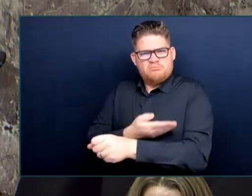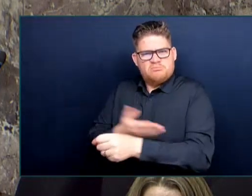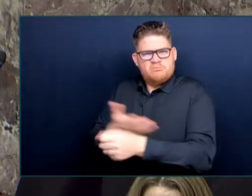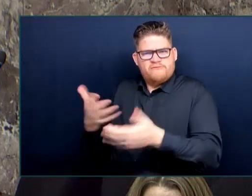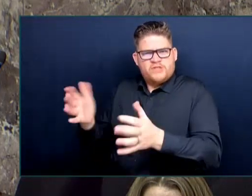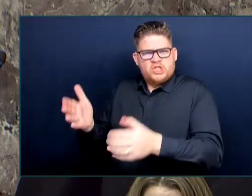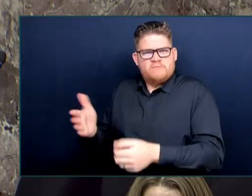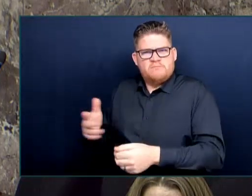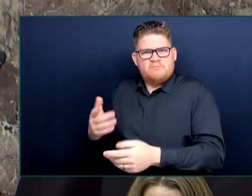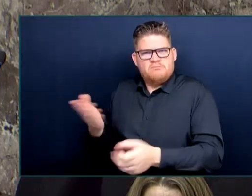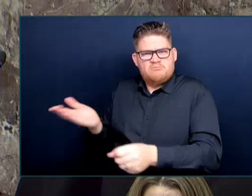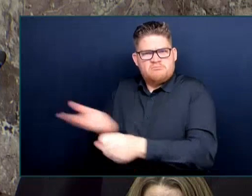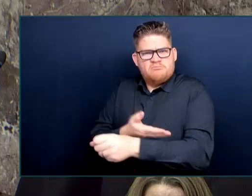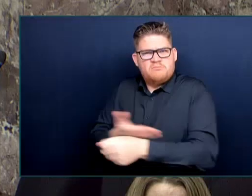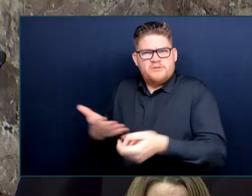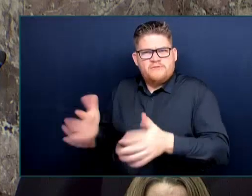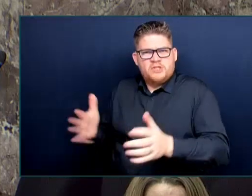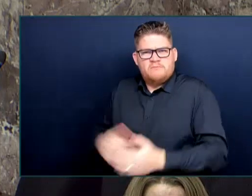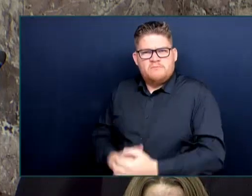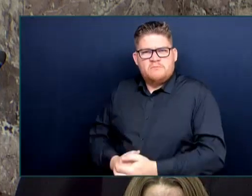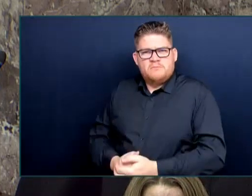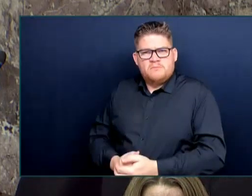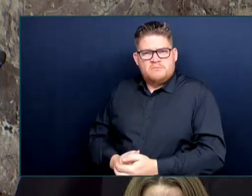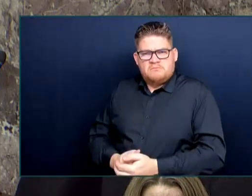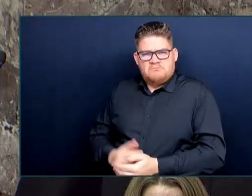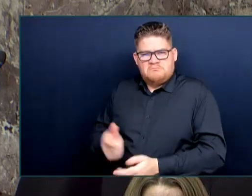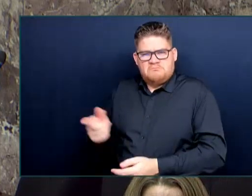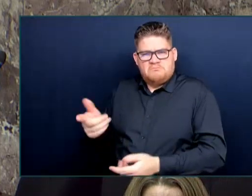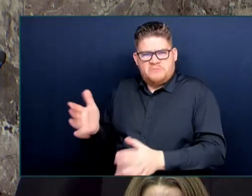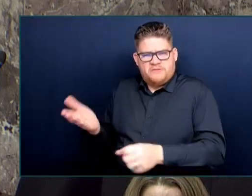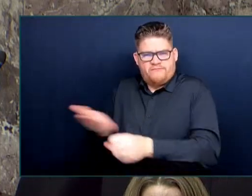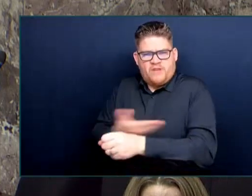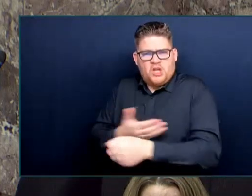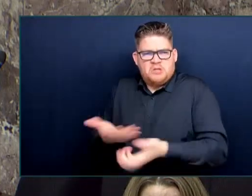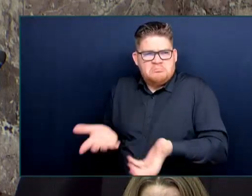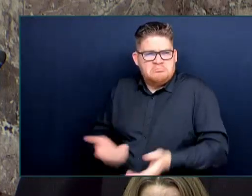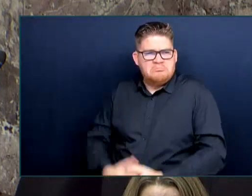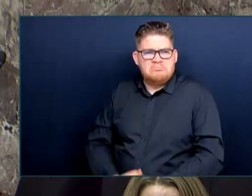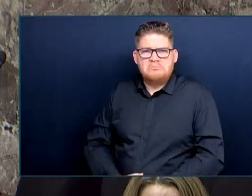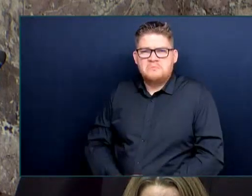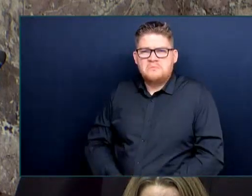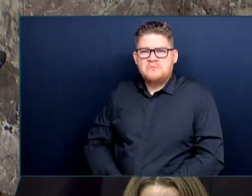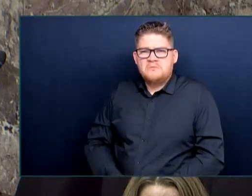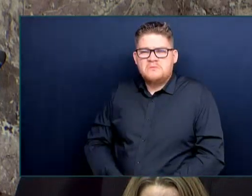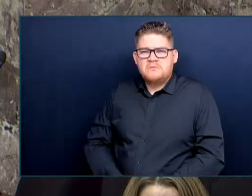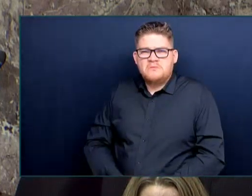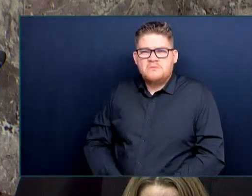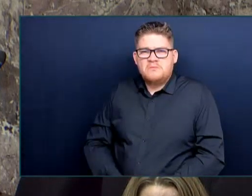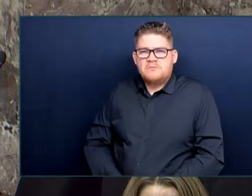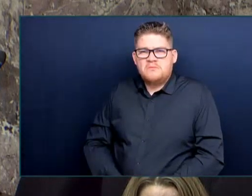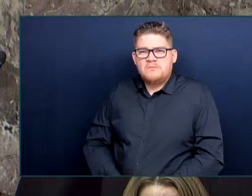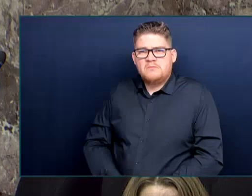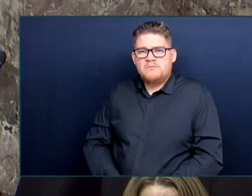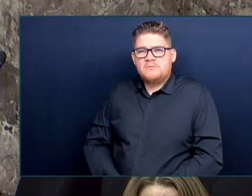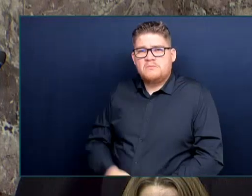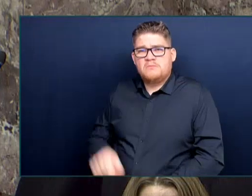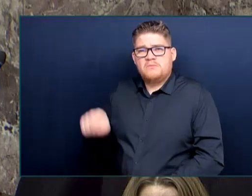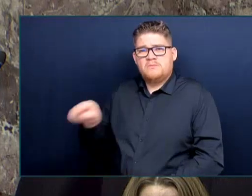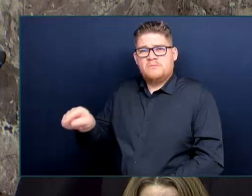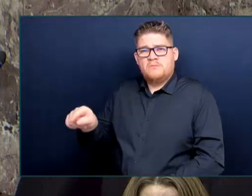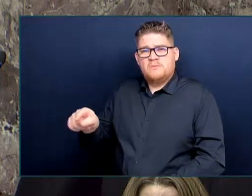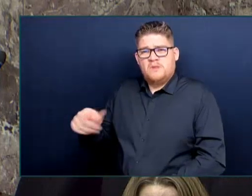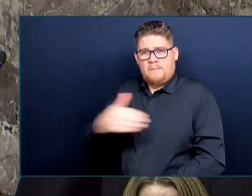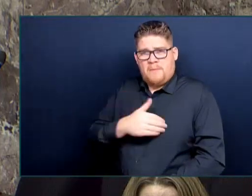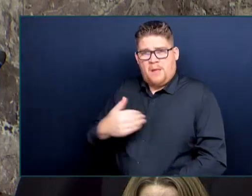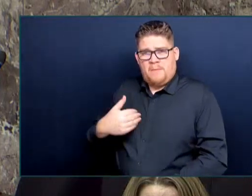the members asked questions about the case of another doctor and have, I think, put